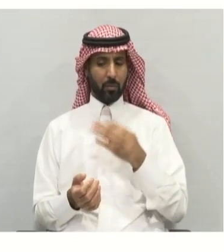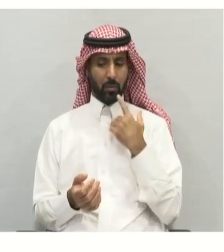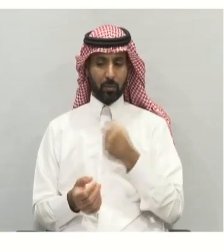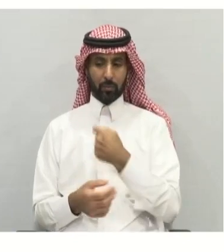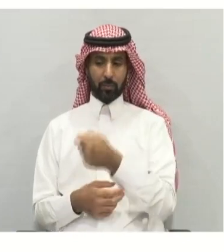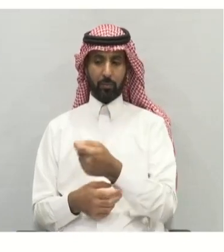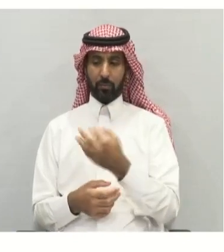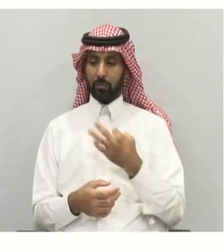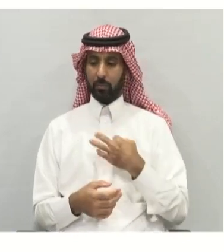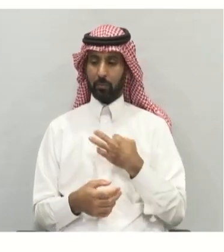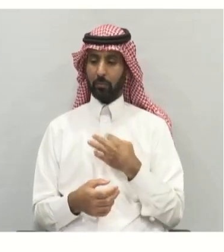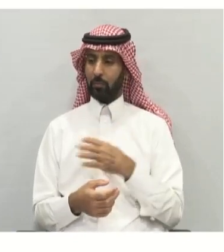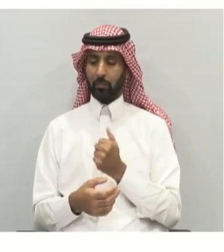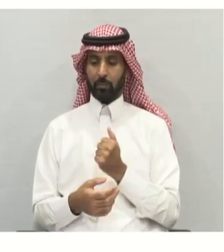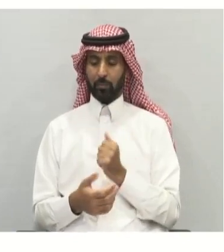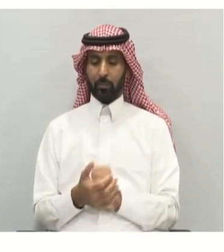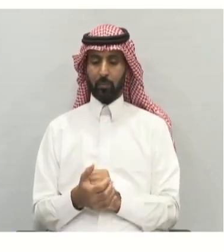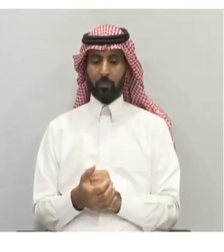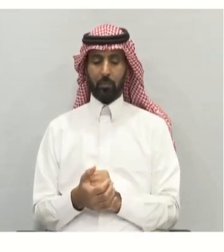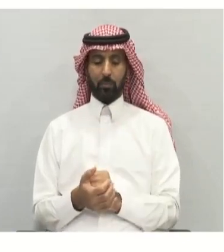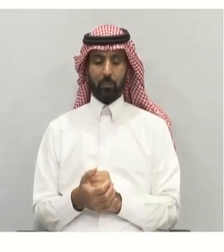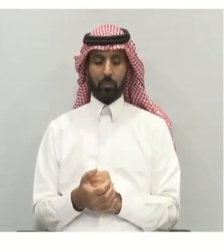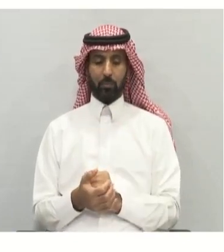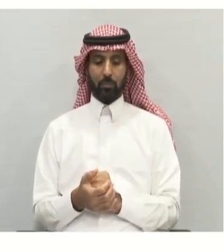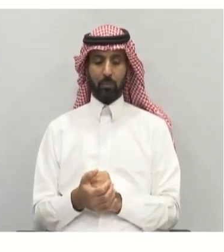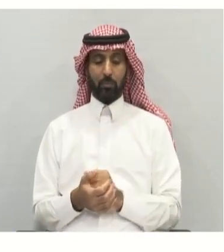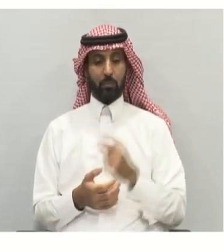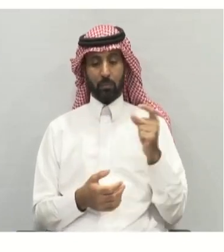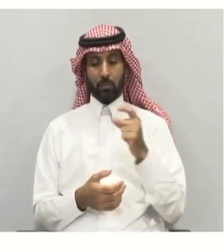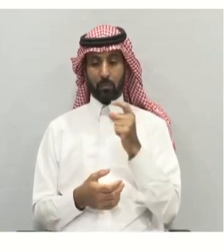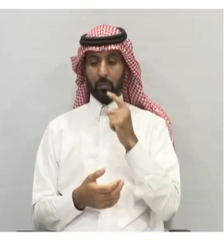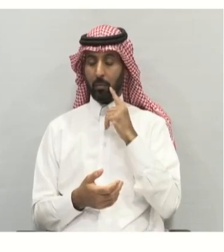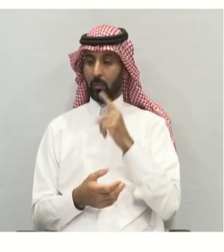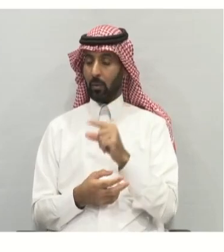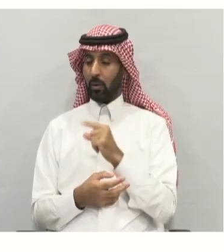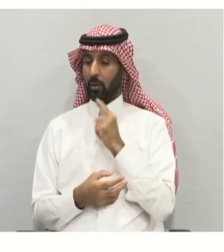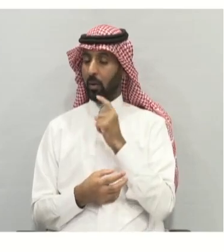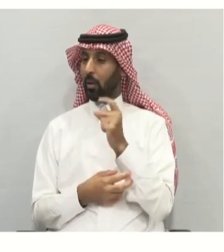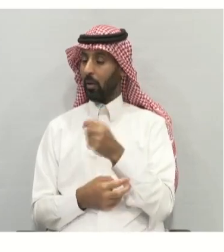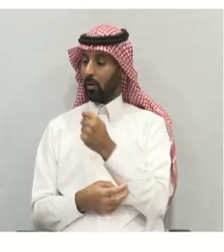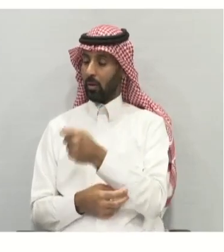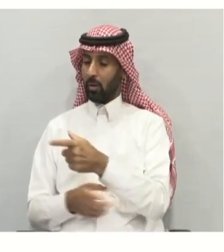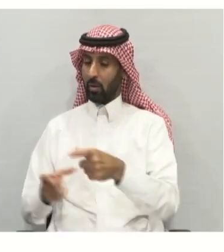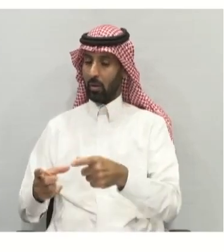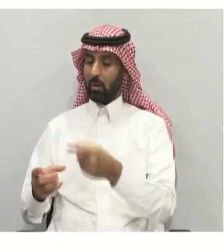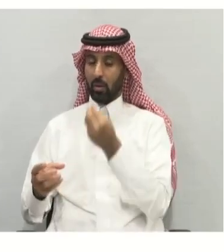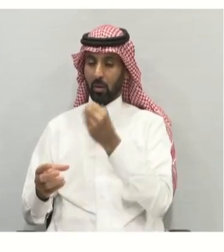They giving or sharing freely. And also when we said that Muslims usually donate food at the